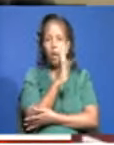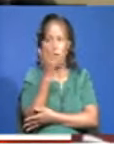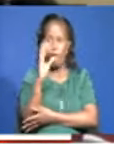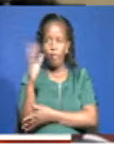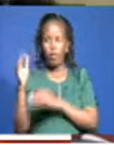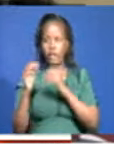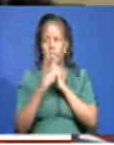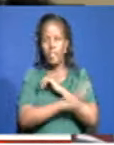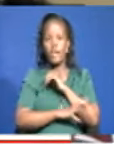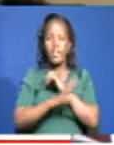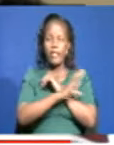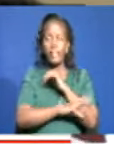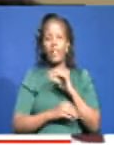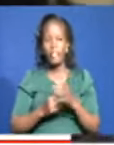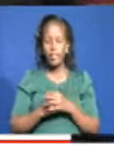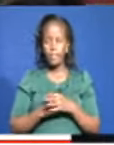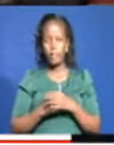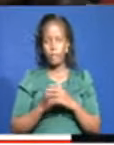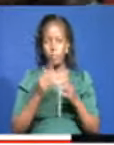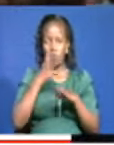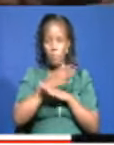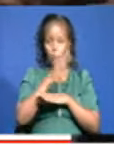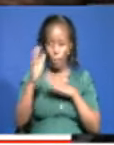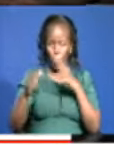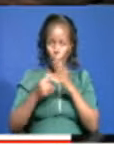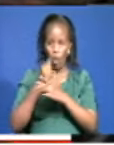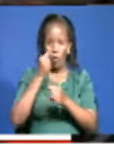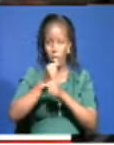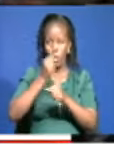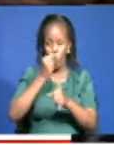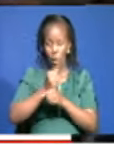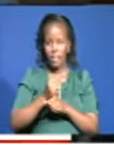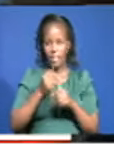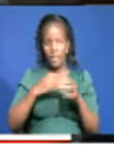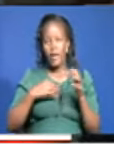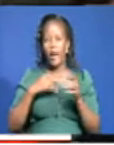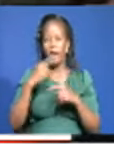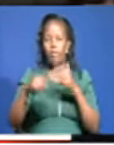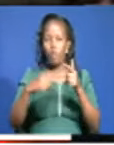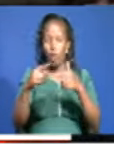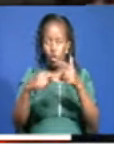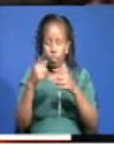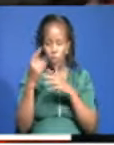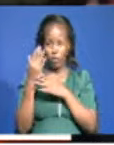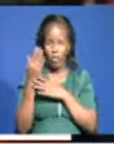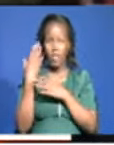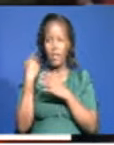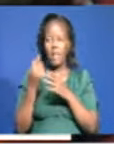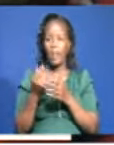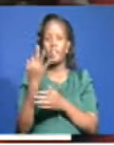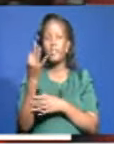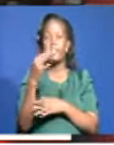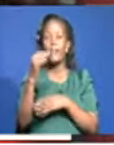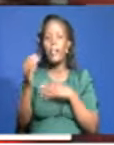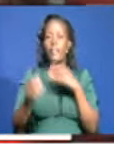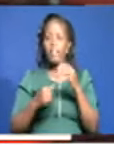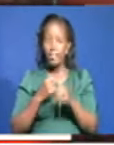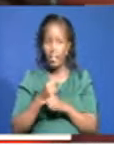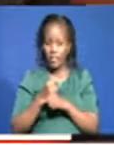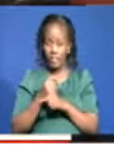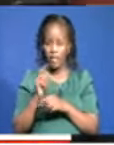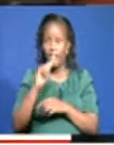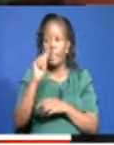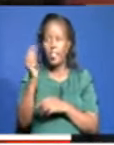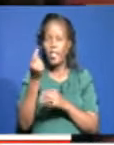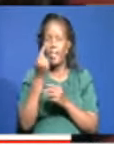these concerted efforts, there has been ongoing for the last 3 years, Kenya's forest cover has increased